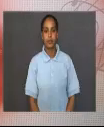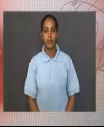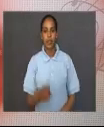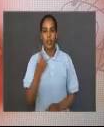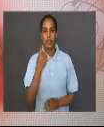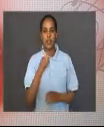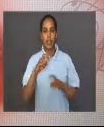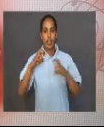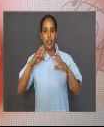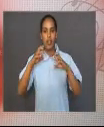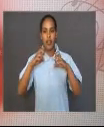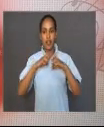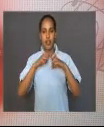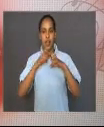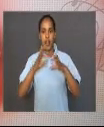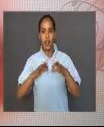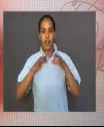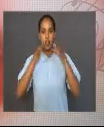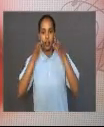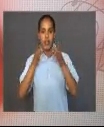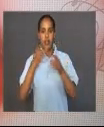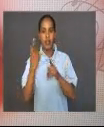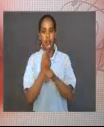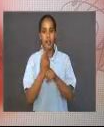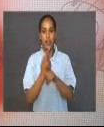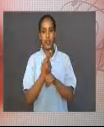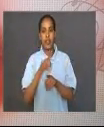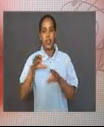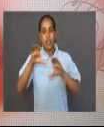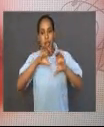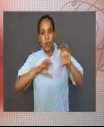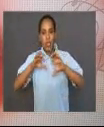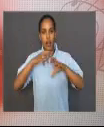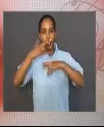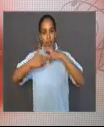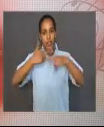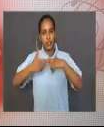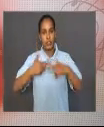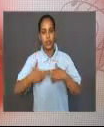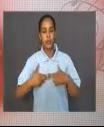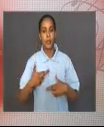The electrical current creates a chemical reaction.